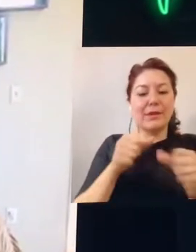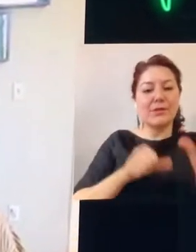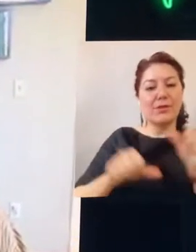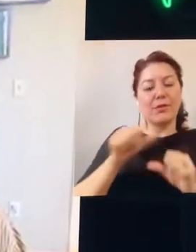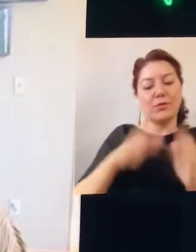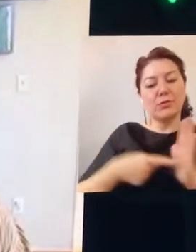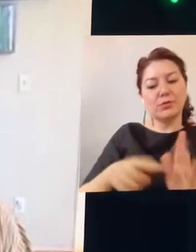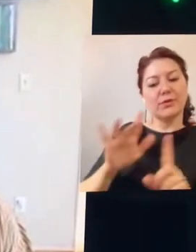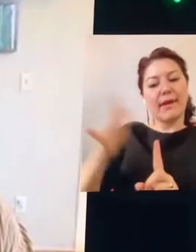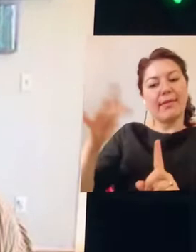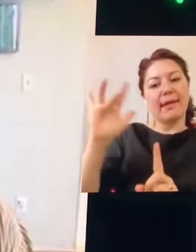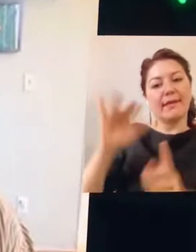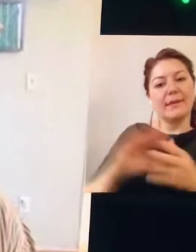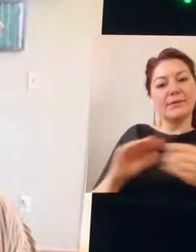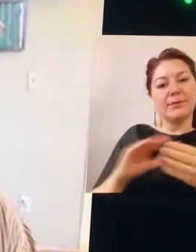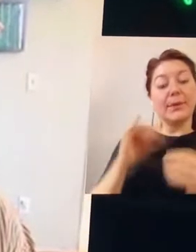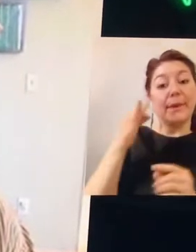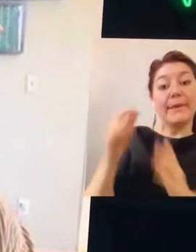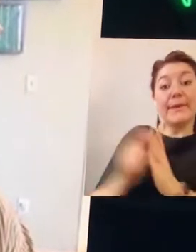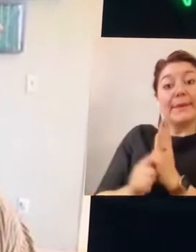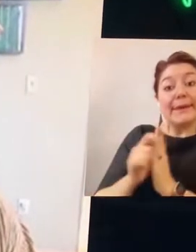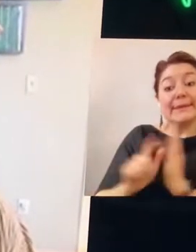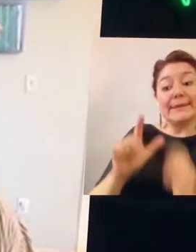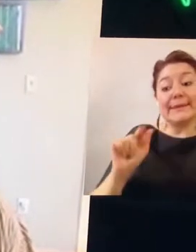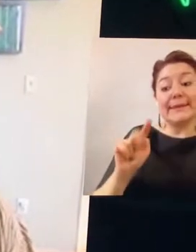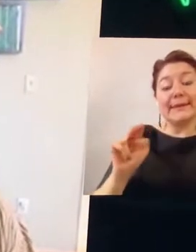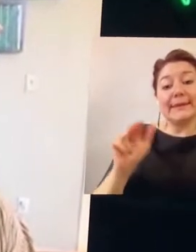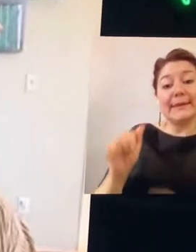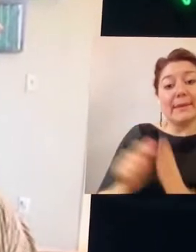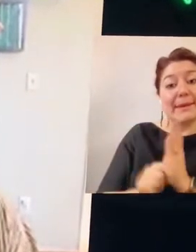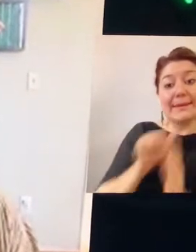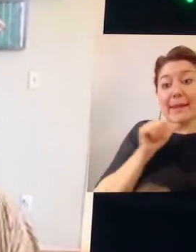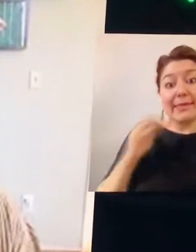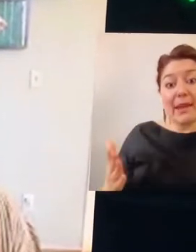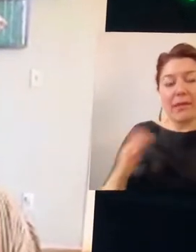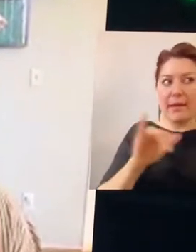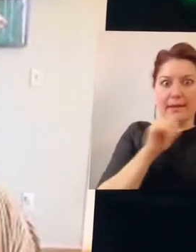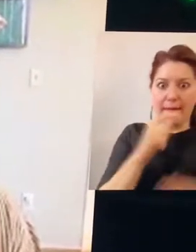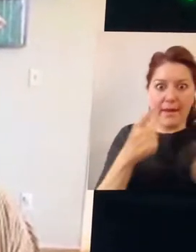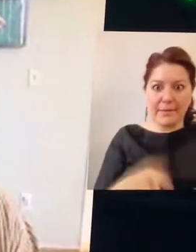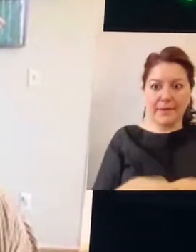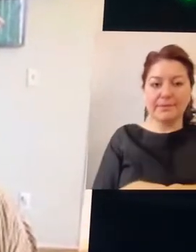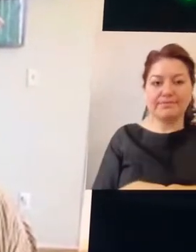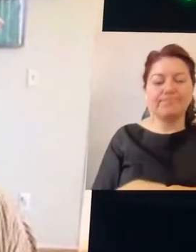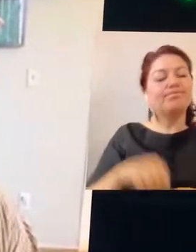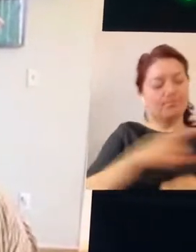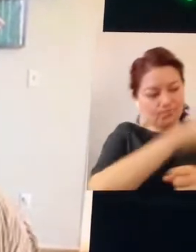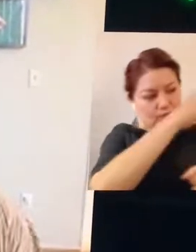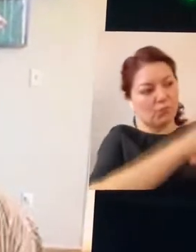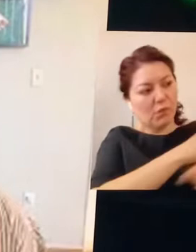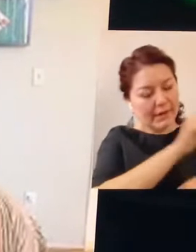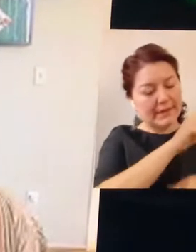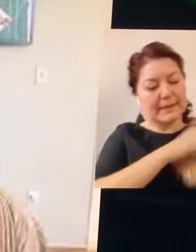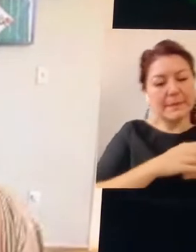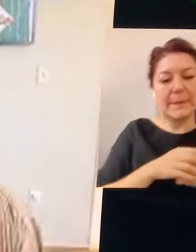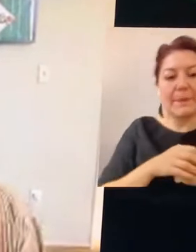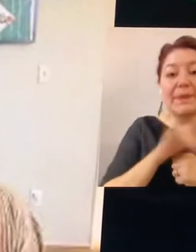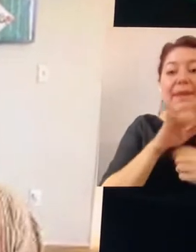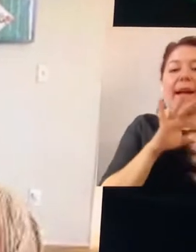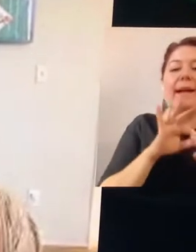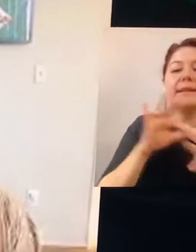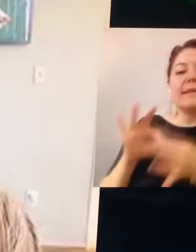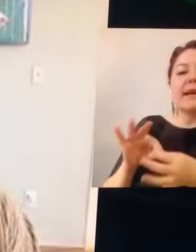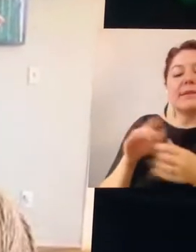that wouldn't have existed. And actually, correct, that ties well with, our last session. We had spoken